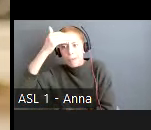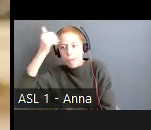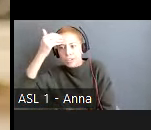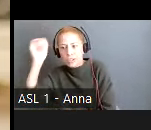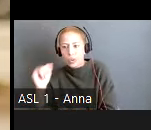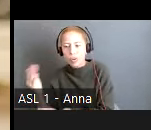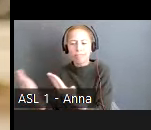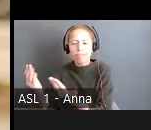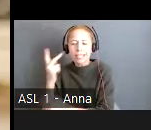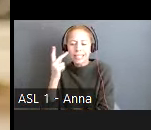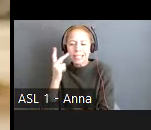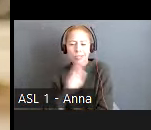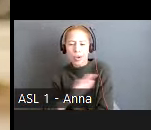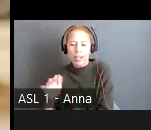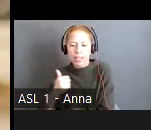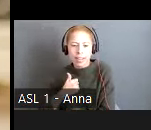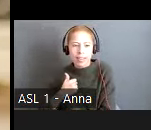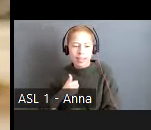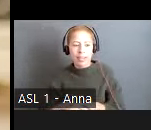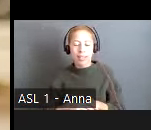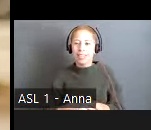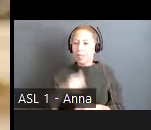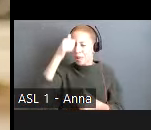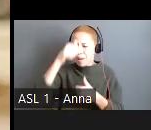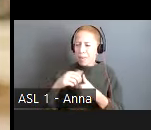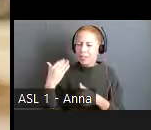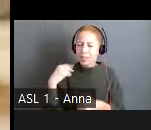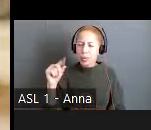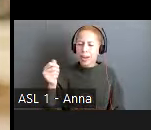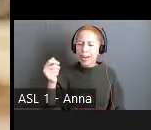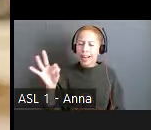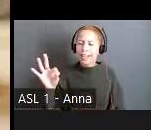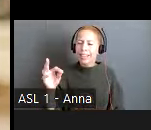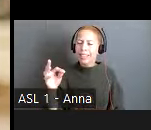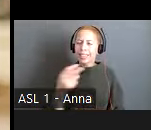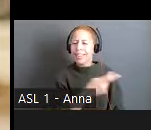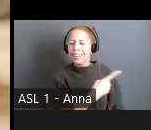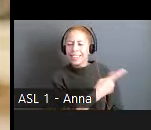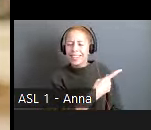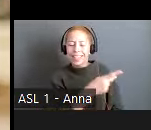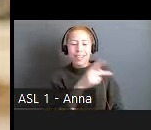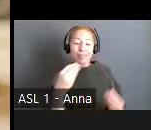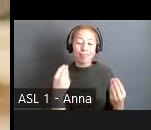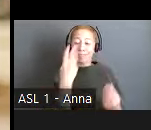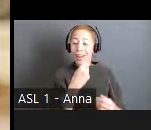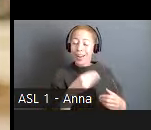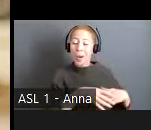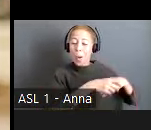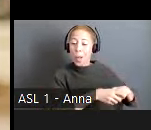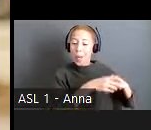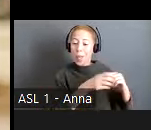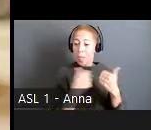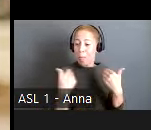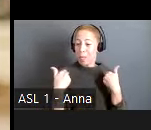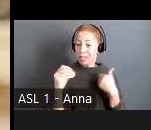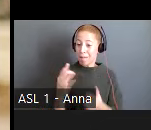and I were on a stage. I have a photo of us shaking hands with the then Minister of Finance. I pulled it out the other day